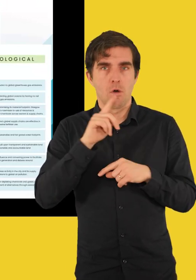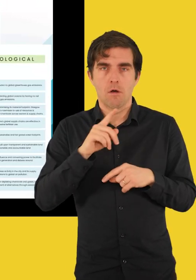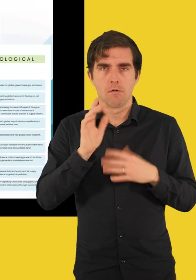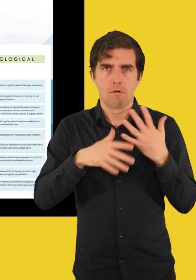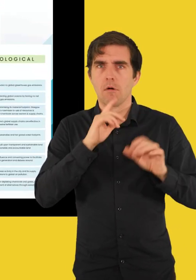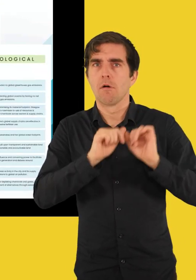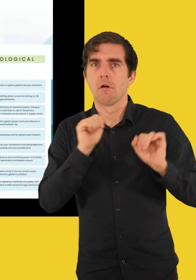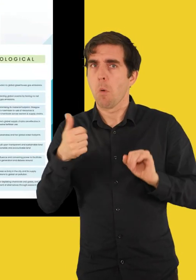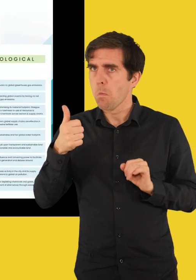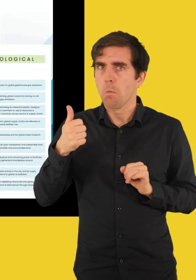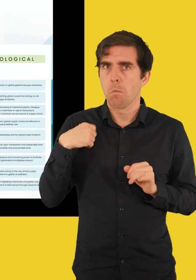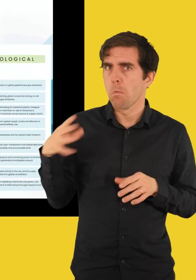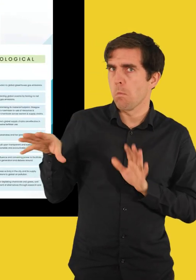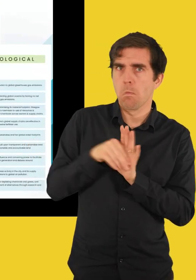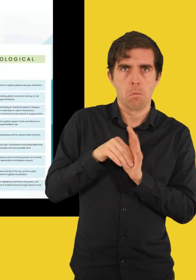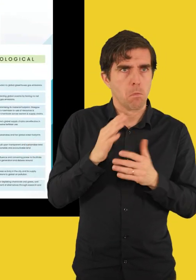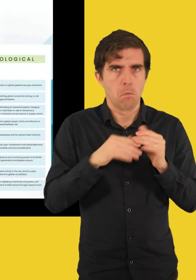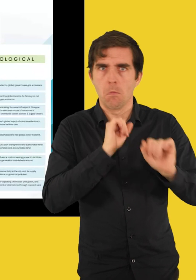relation to the broader portrait.